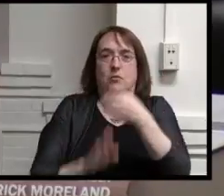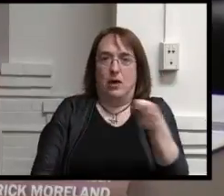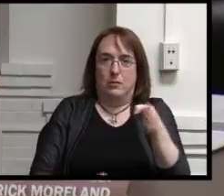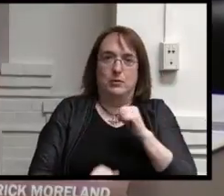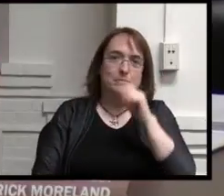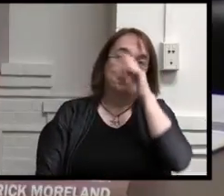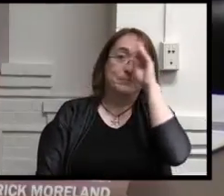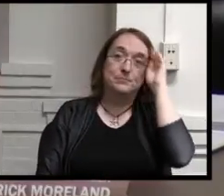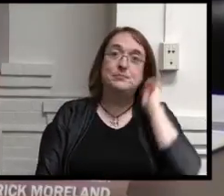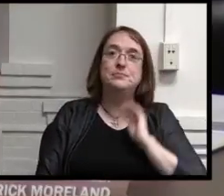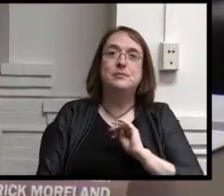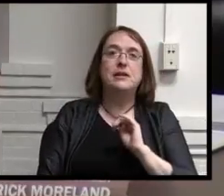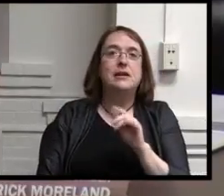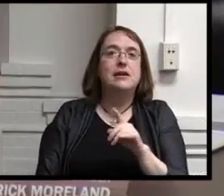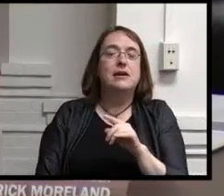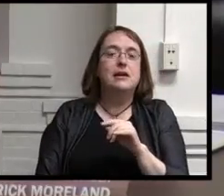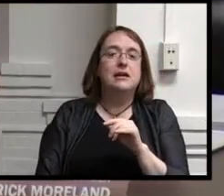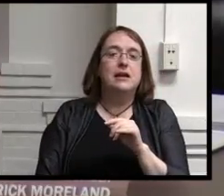town.